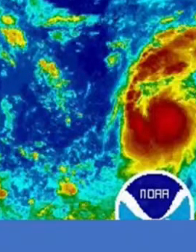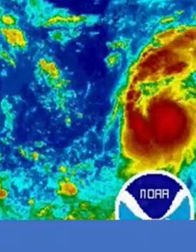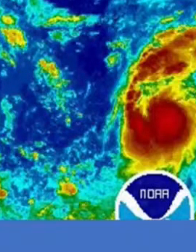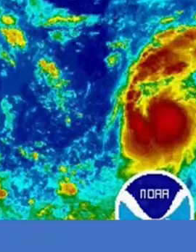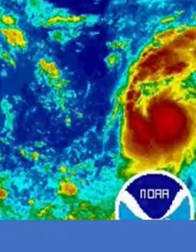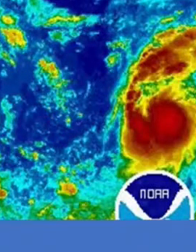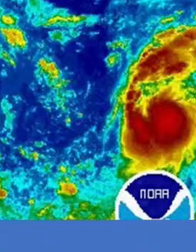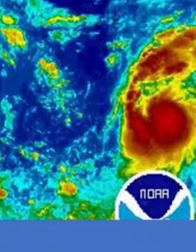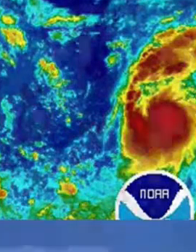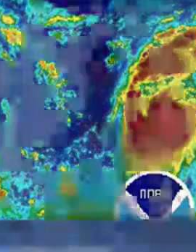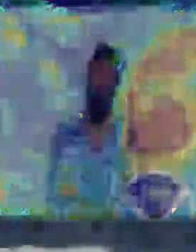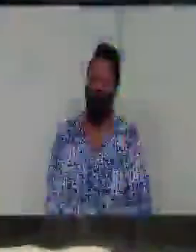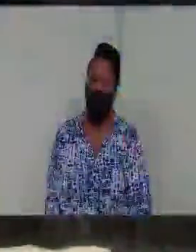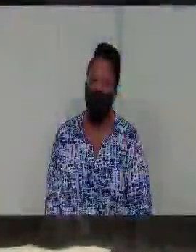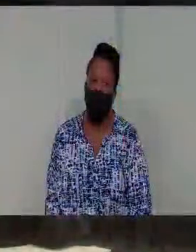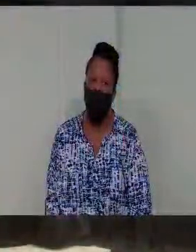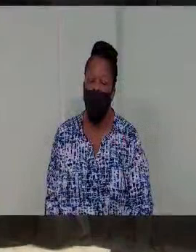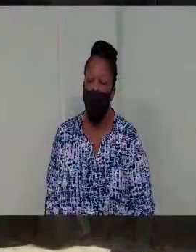mass.